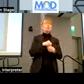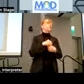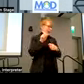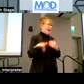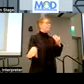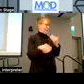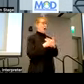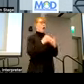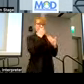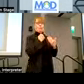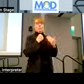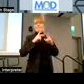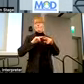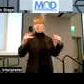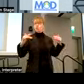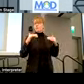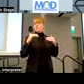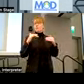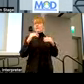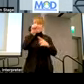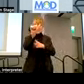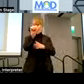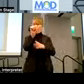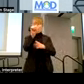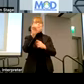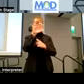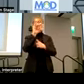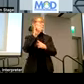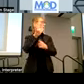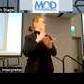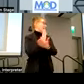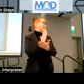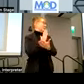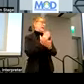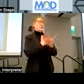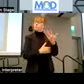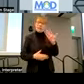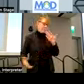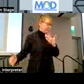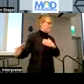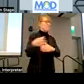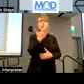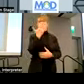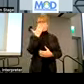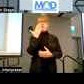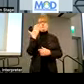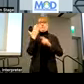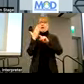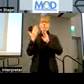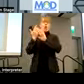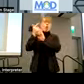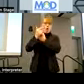Digital accessibility is a civil right. That really has been the core of my career. As you know, I'm a lawyer.